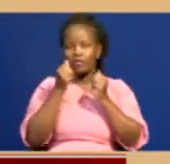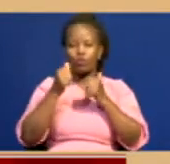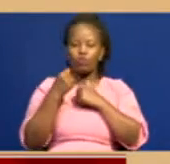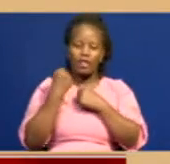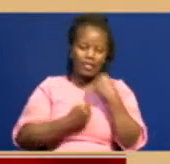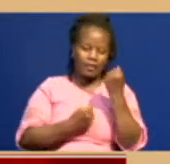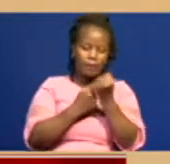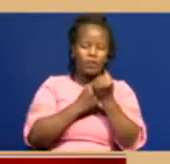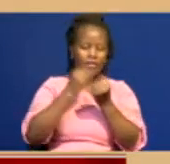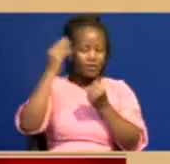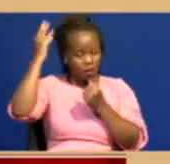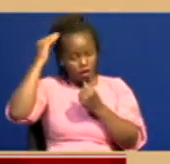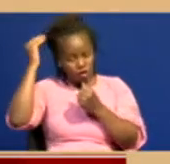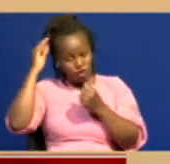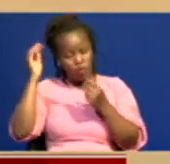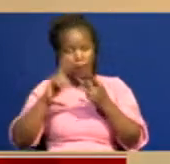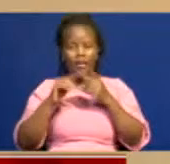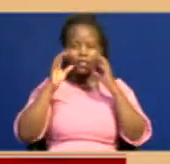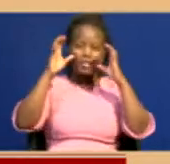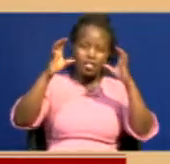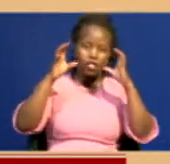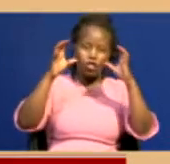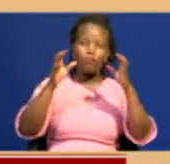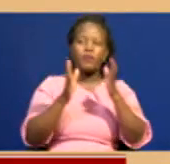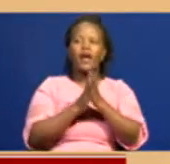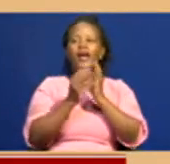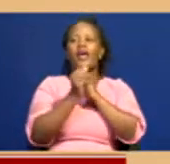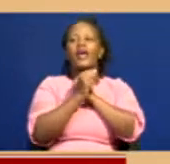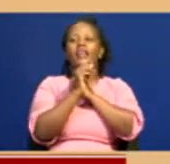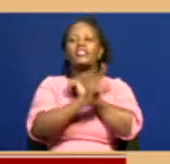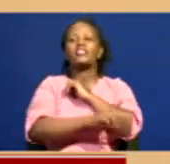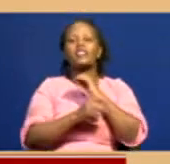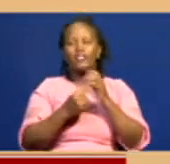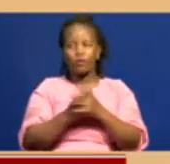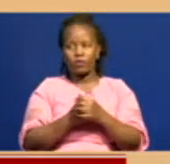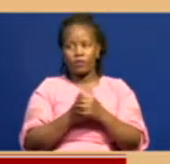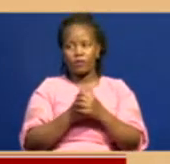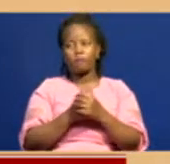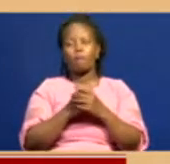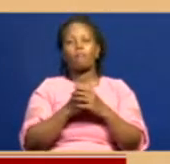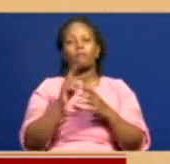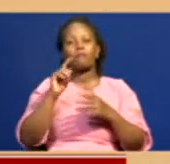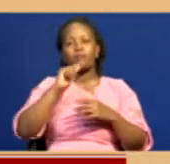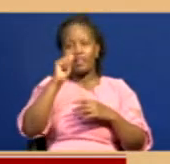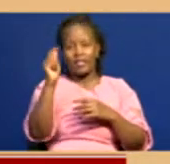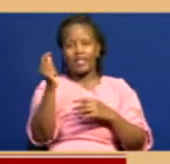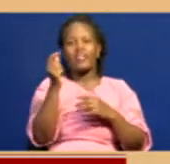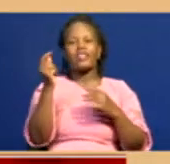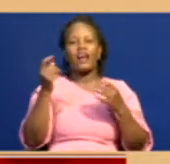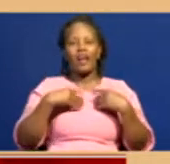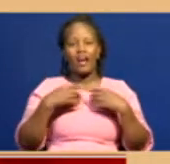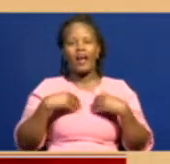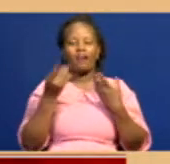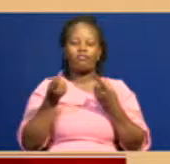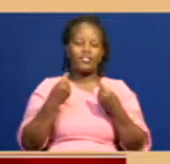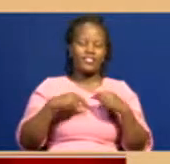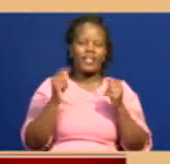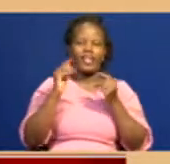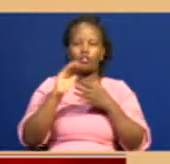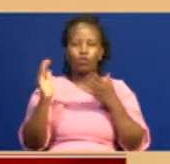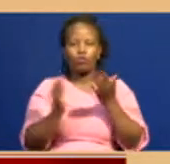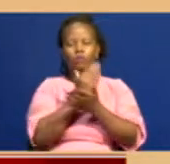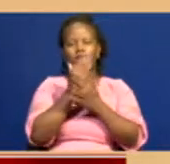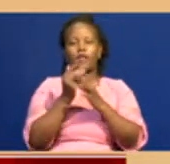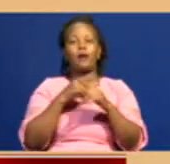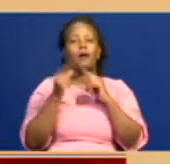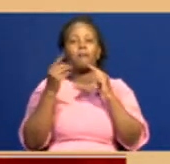Somaliland, Ethiopia, and Senegal. Much as Kenya has outlawed these practices, there is scanty evidence of